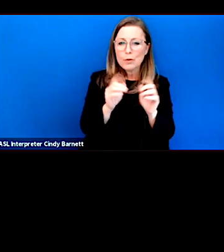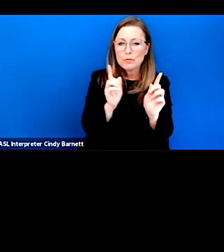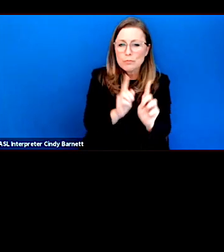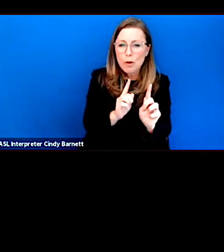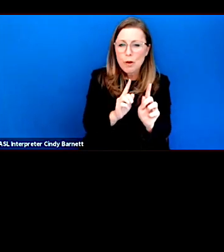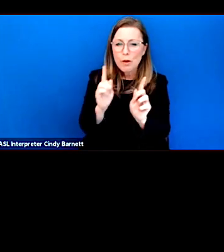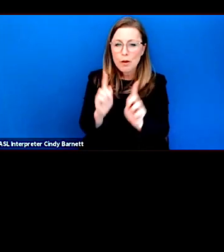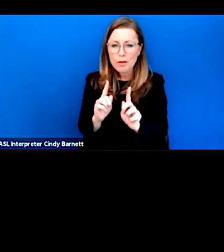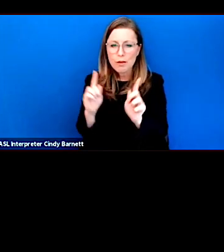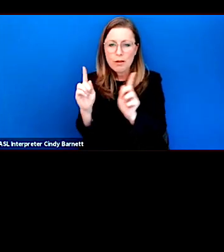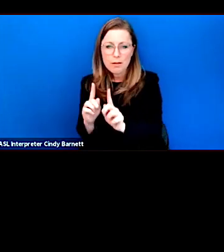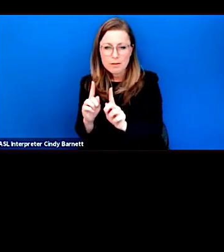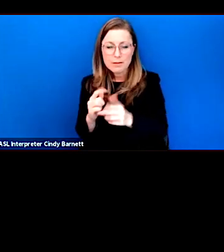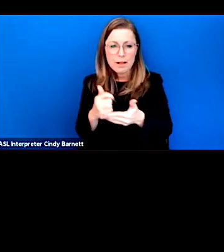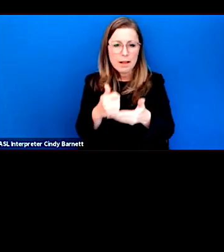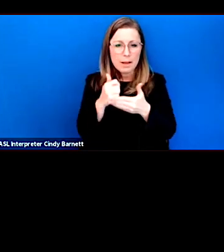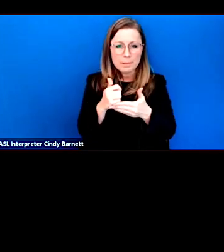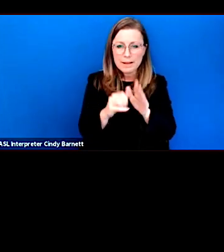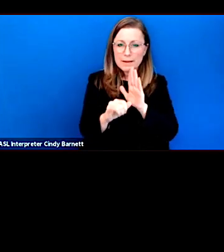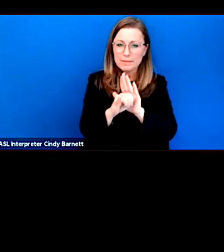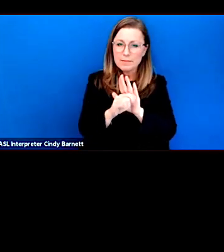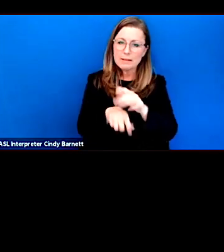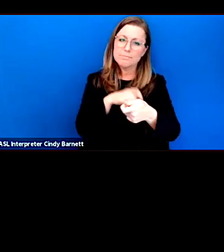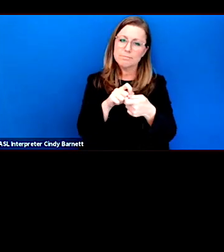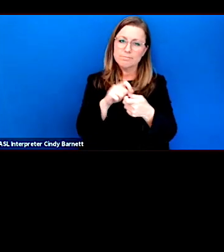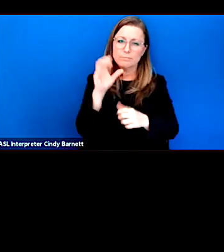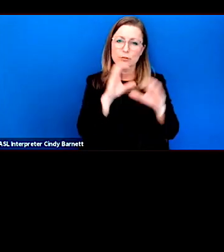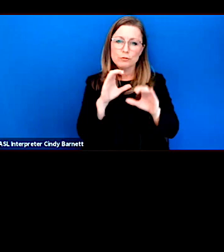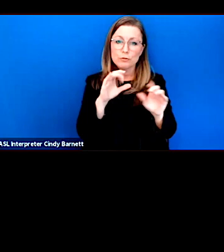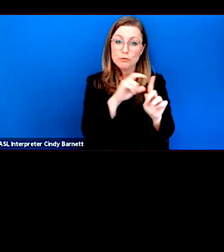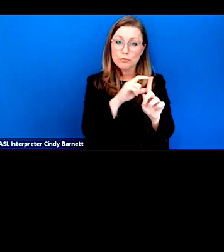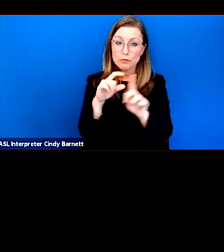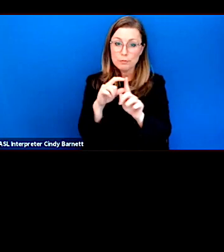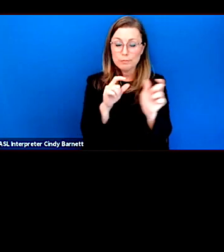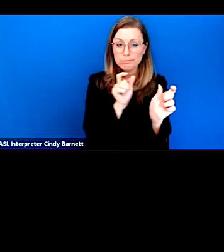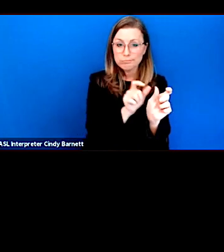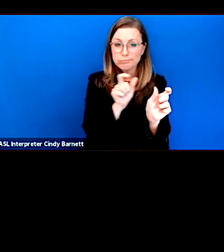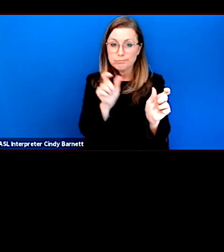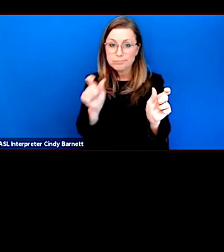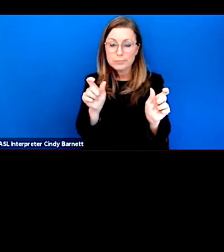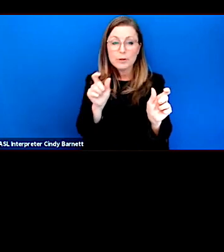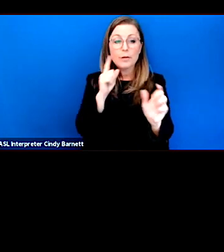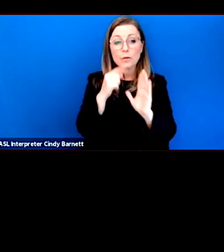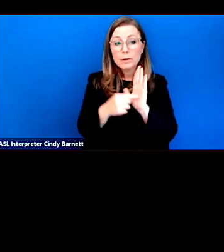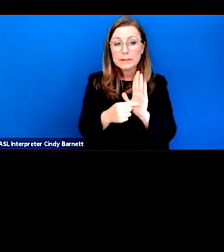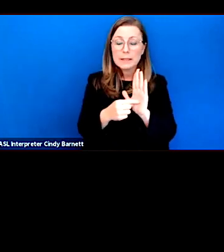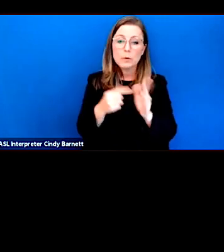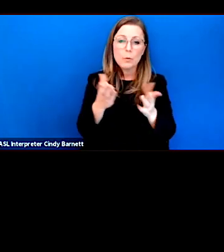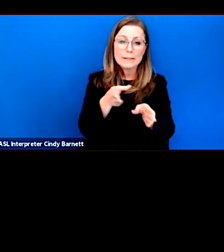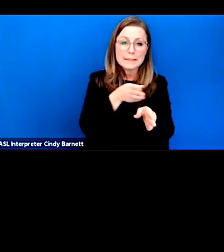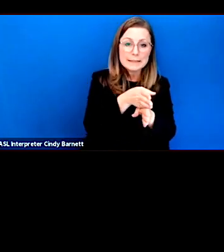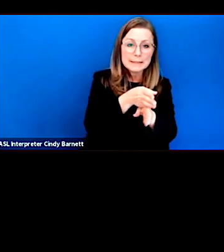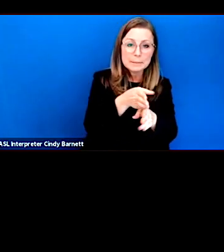terms, such as the population we are focusing on, the discipline, the education level, and others.